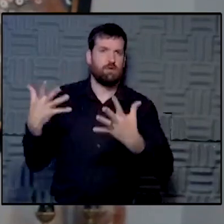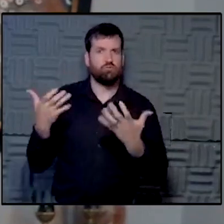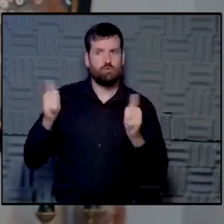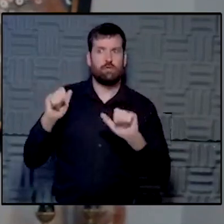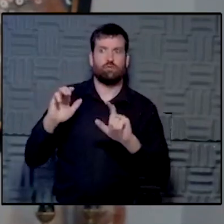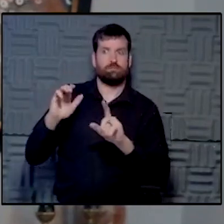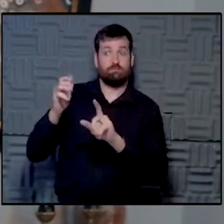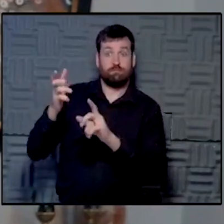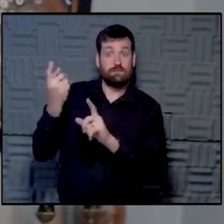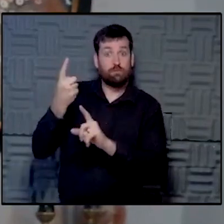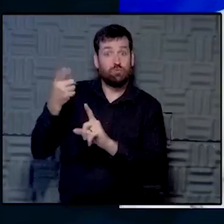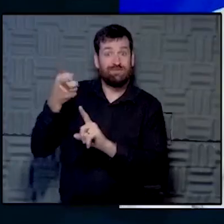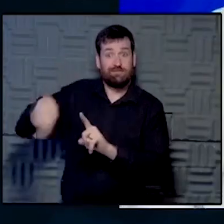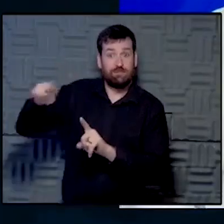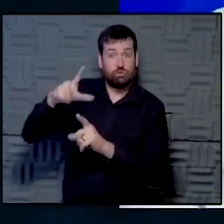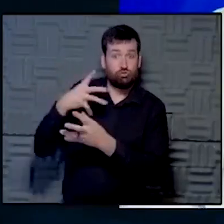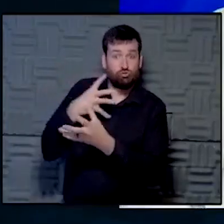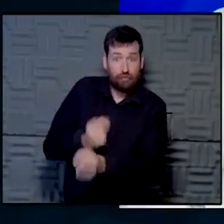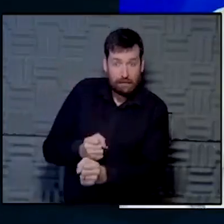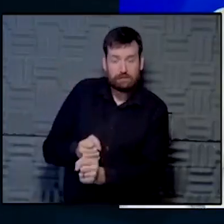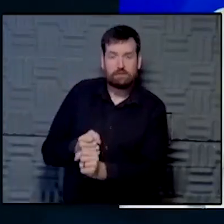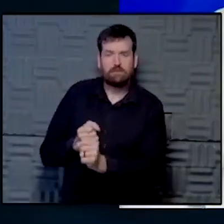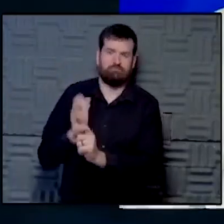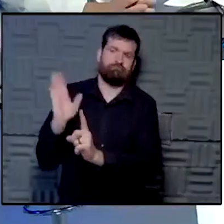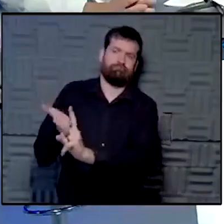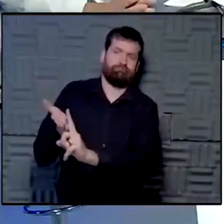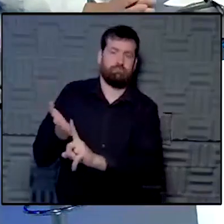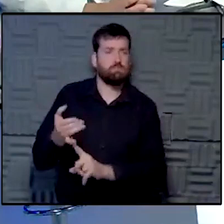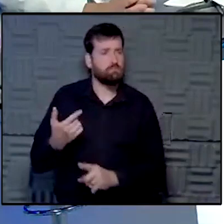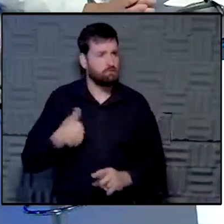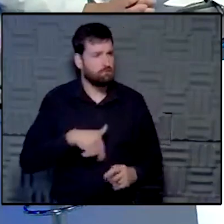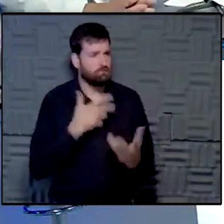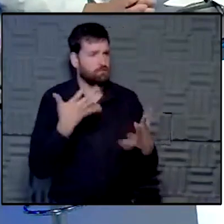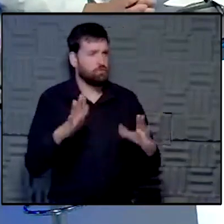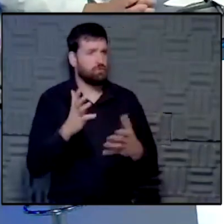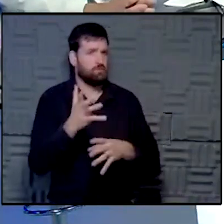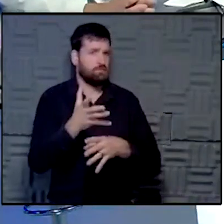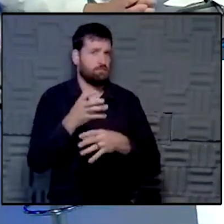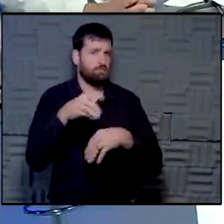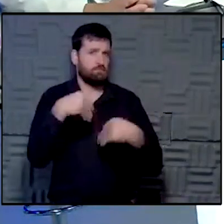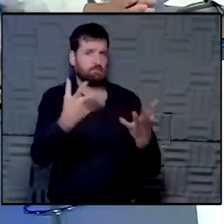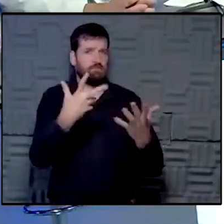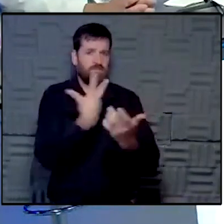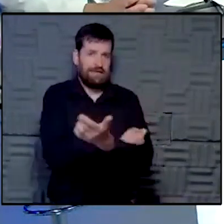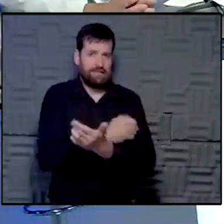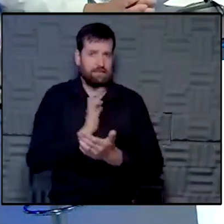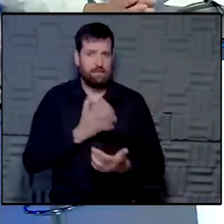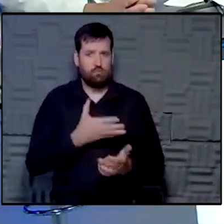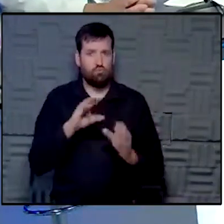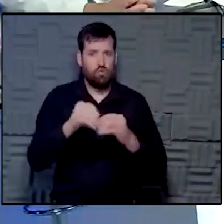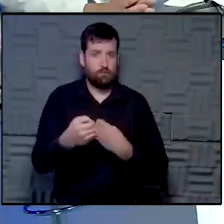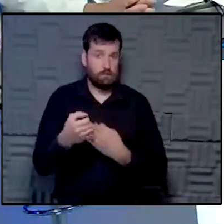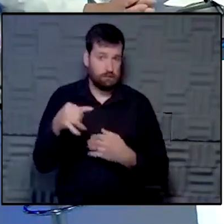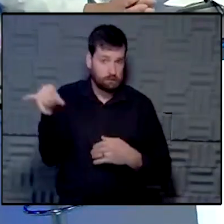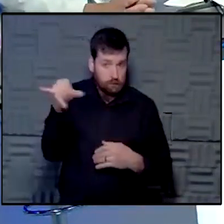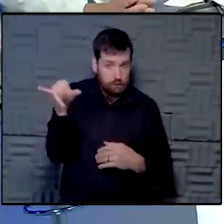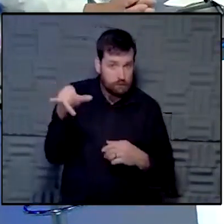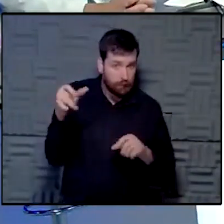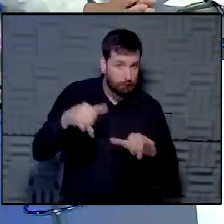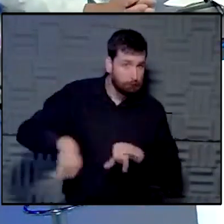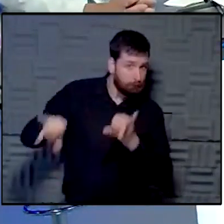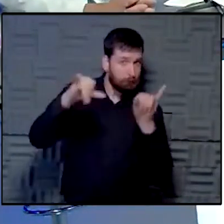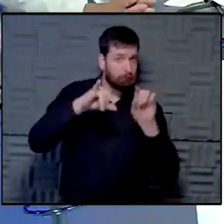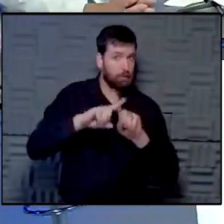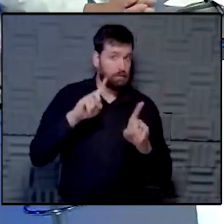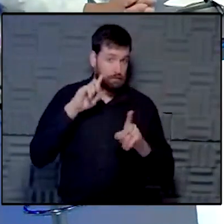trust talking to them about it. Okay, we've been able to get the vaccine into some of our offices, and I don't know if others are doing that as well, but do we